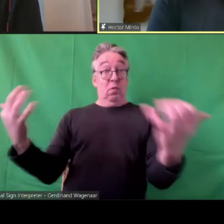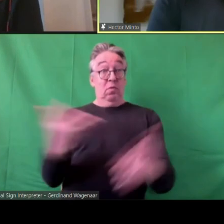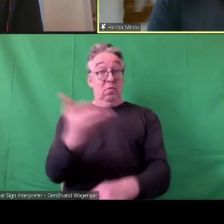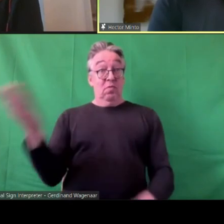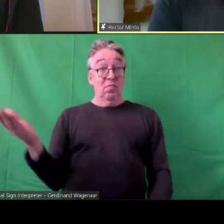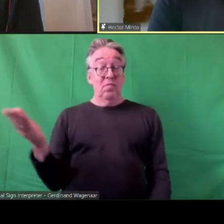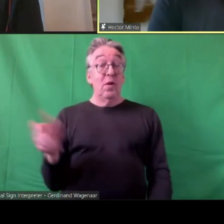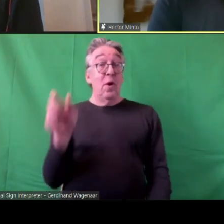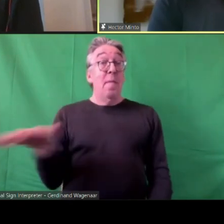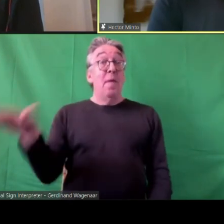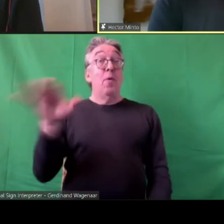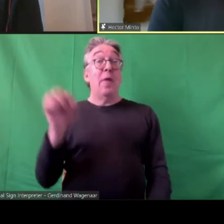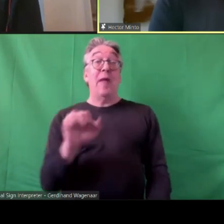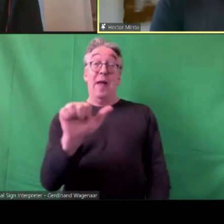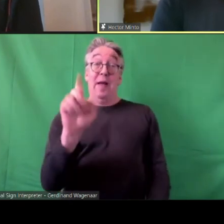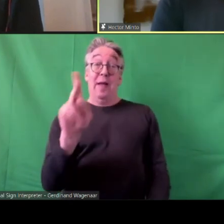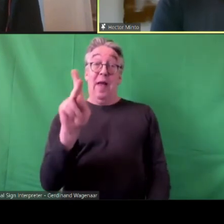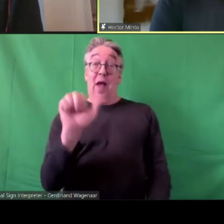through